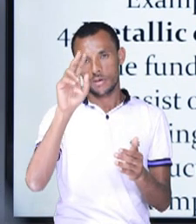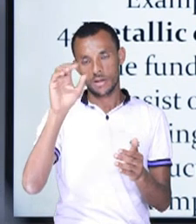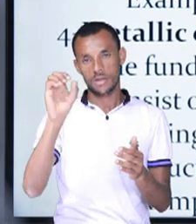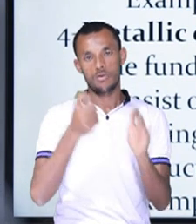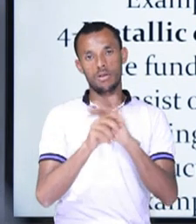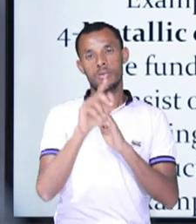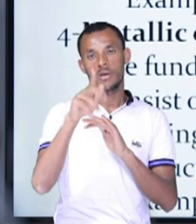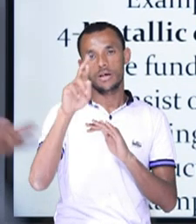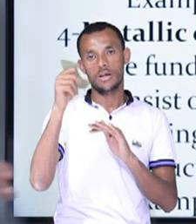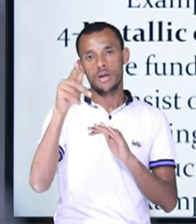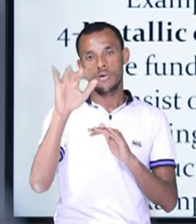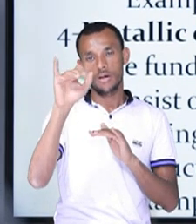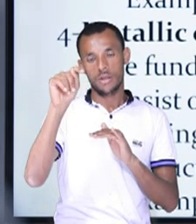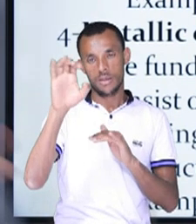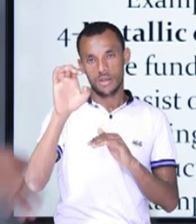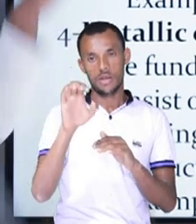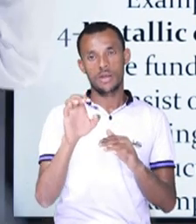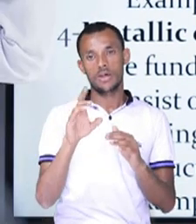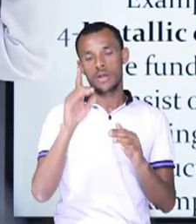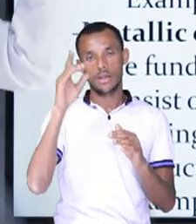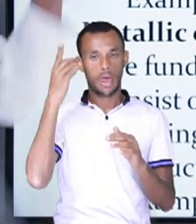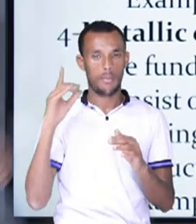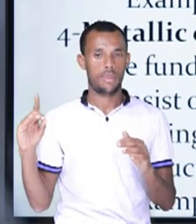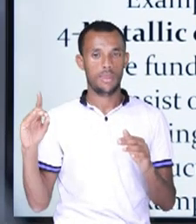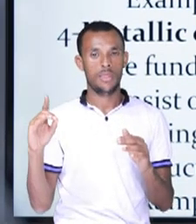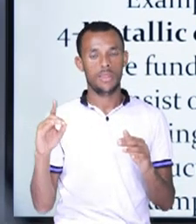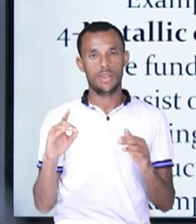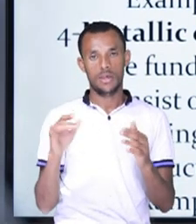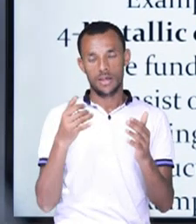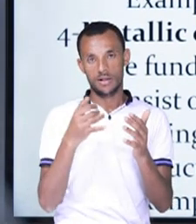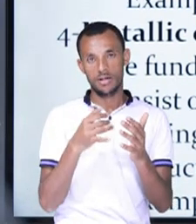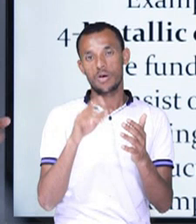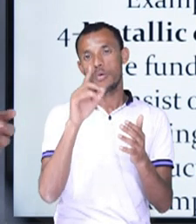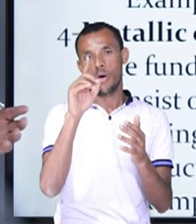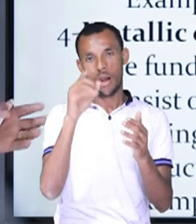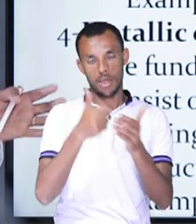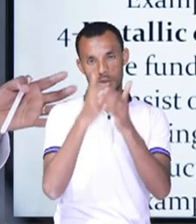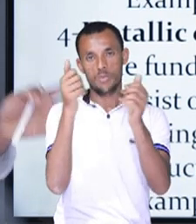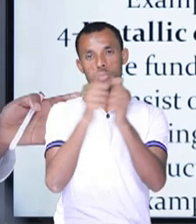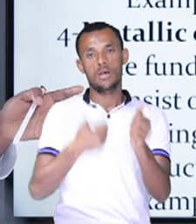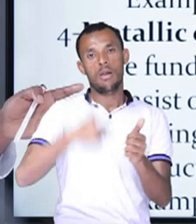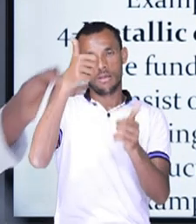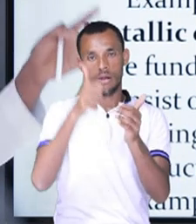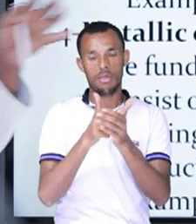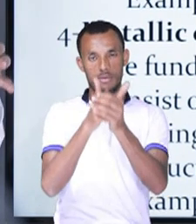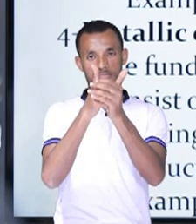example, graphite, diamond, quartz is under covalent network crystal. One atom with another